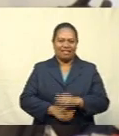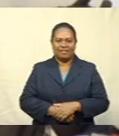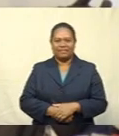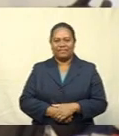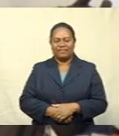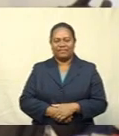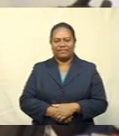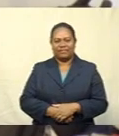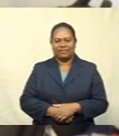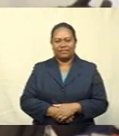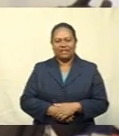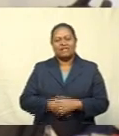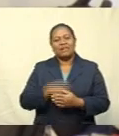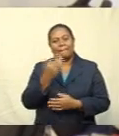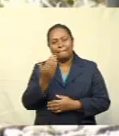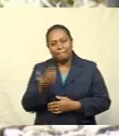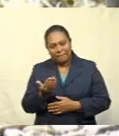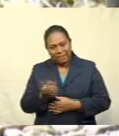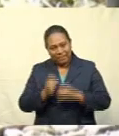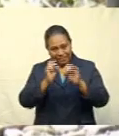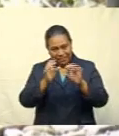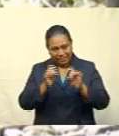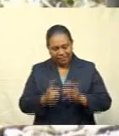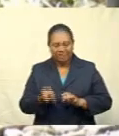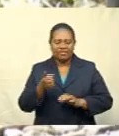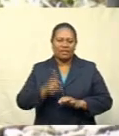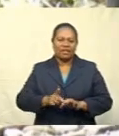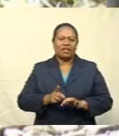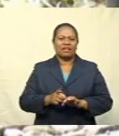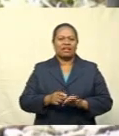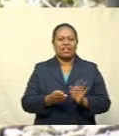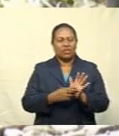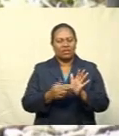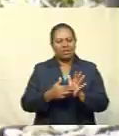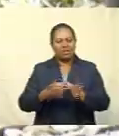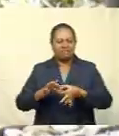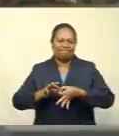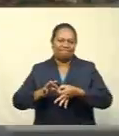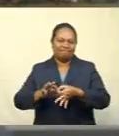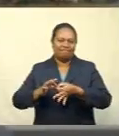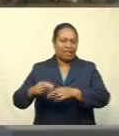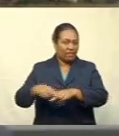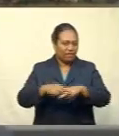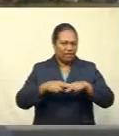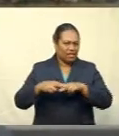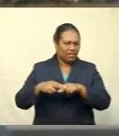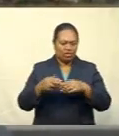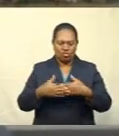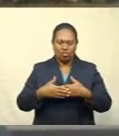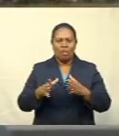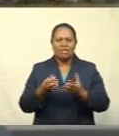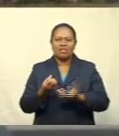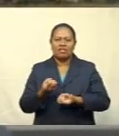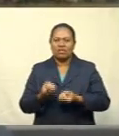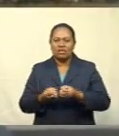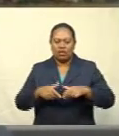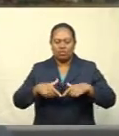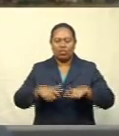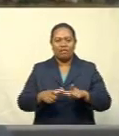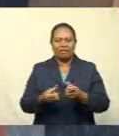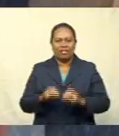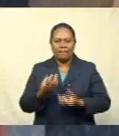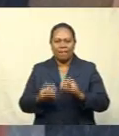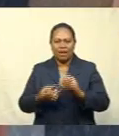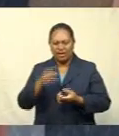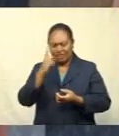They're also pleading with the Australian and New Zealand governments to work with Fiji in opening up the travel bubble, which will see